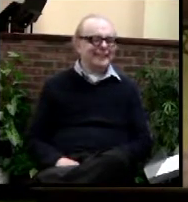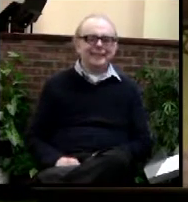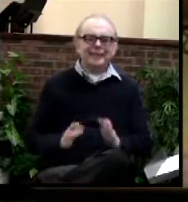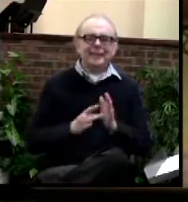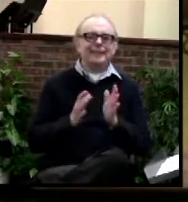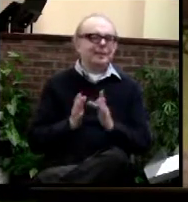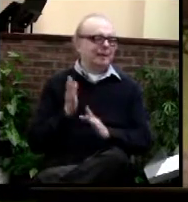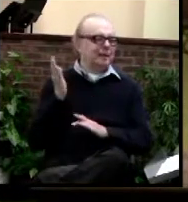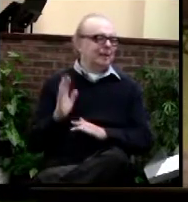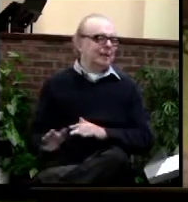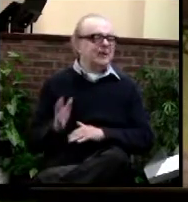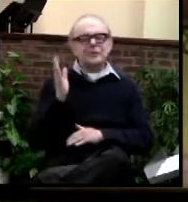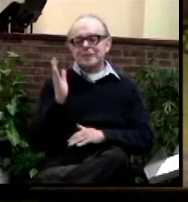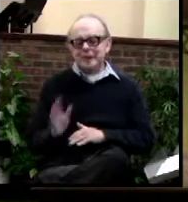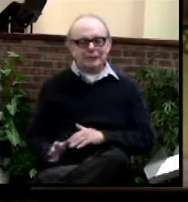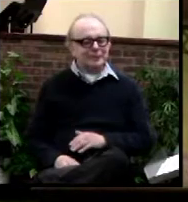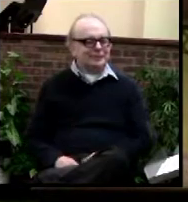Jesus never, ever